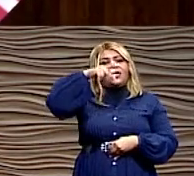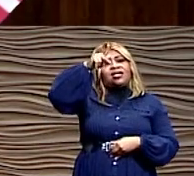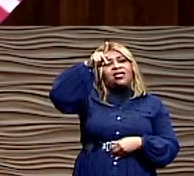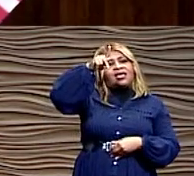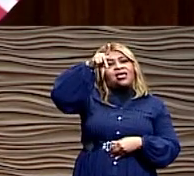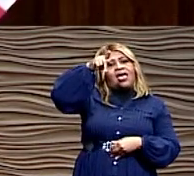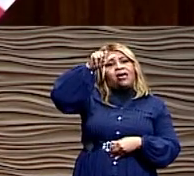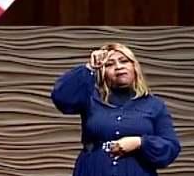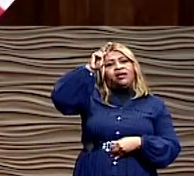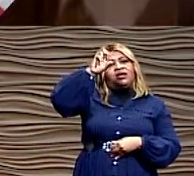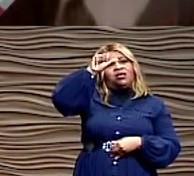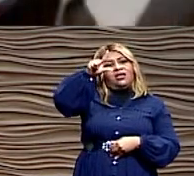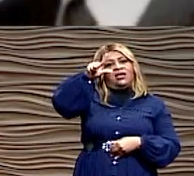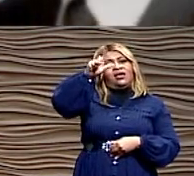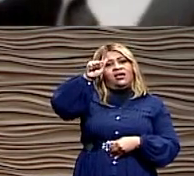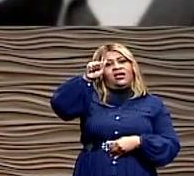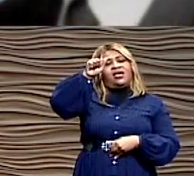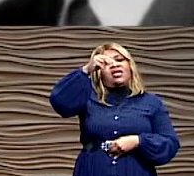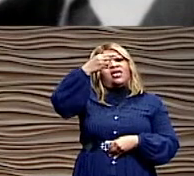Harris.